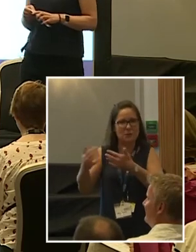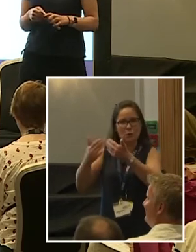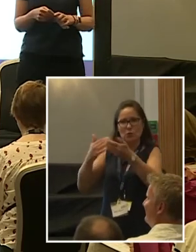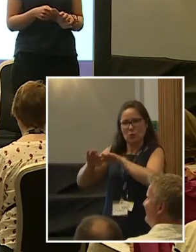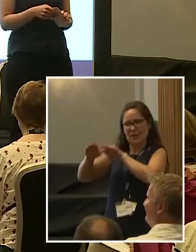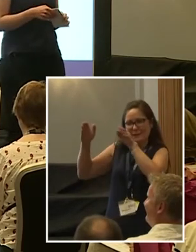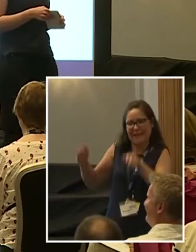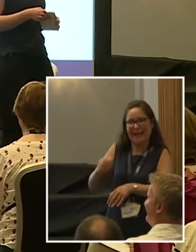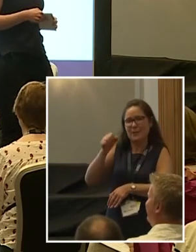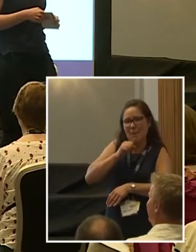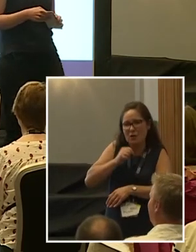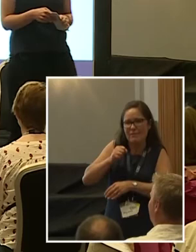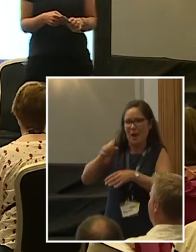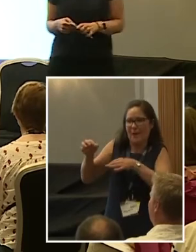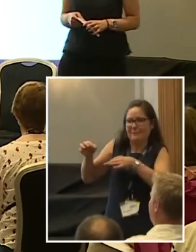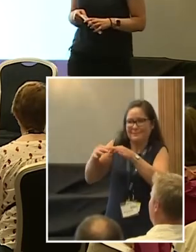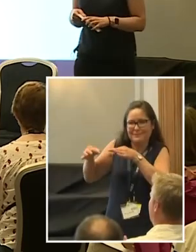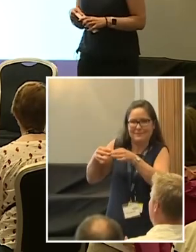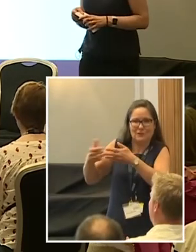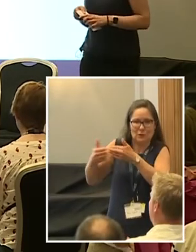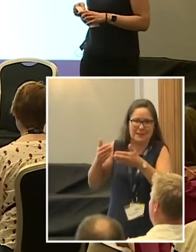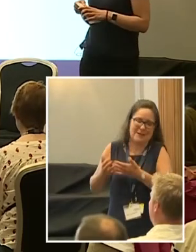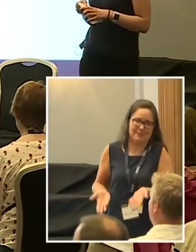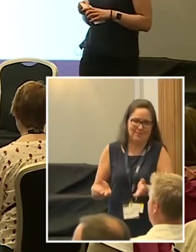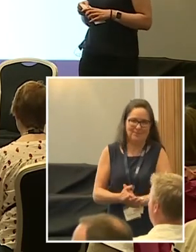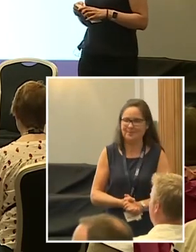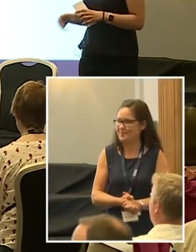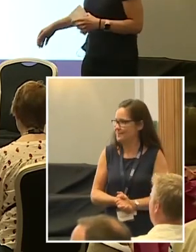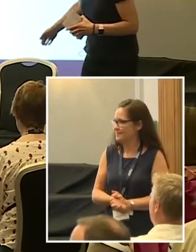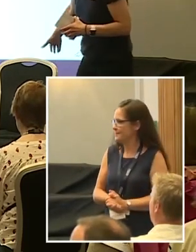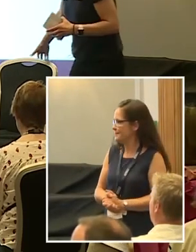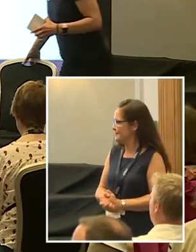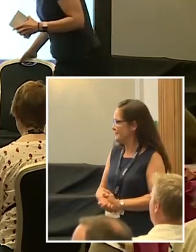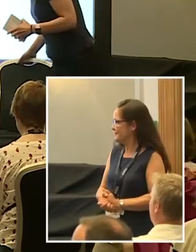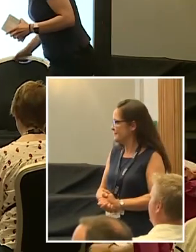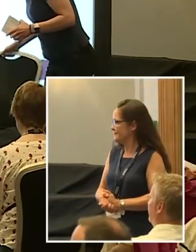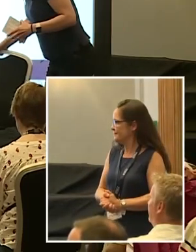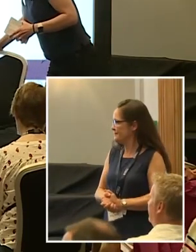microphone logistics, that would be wonderful.